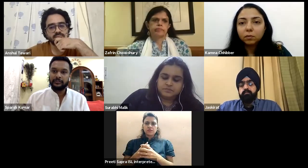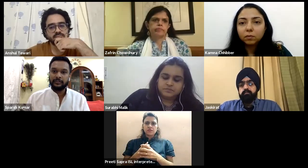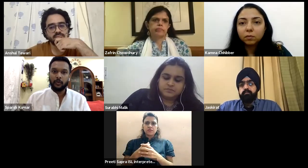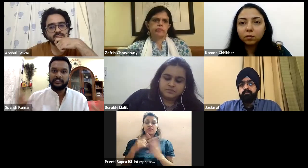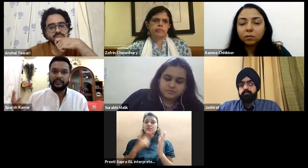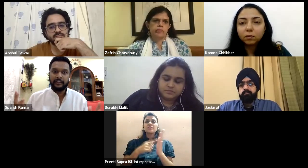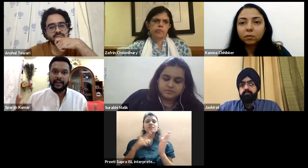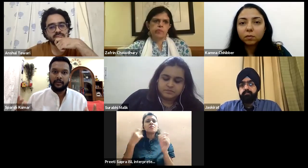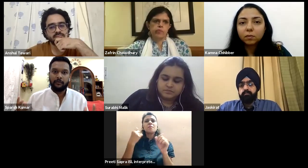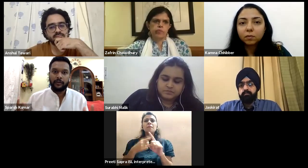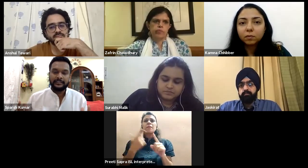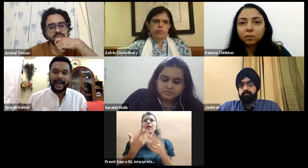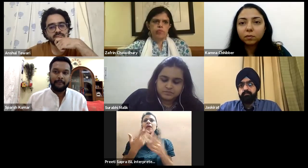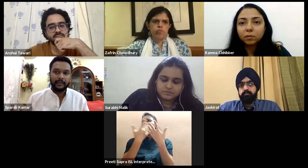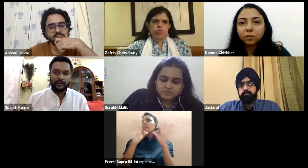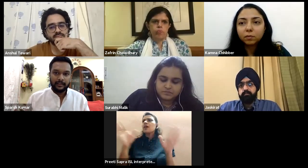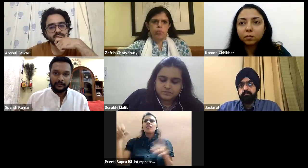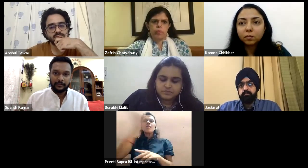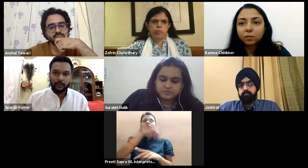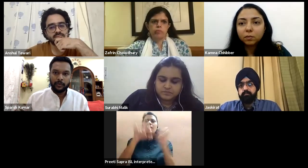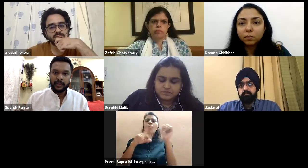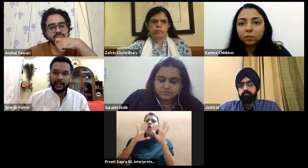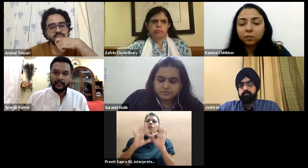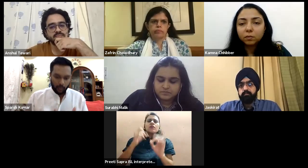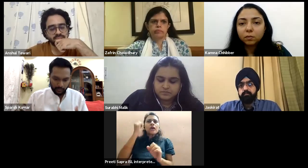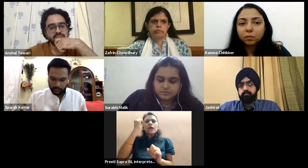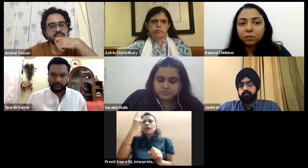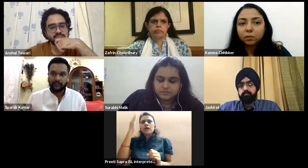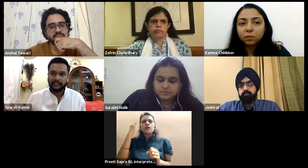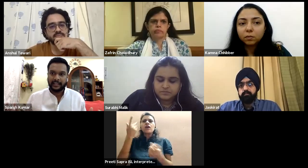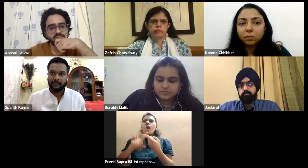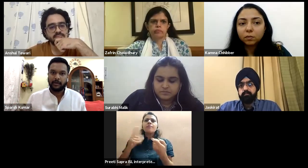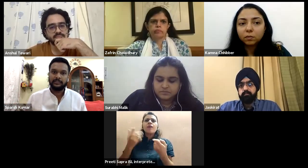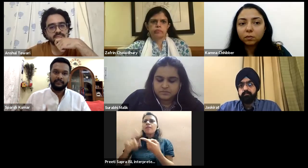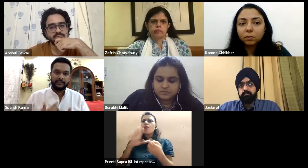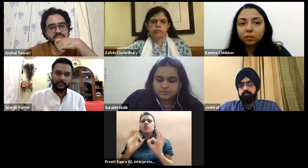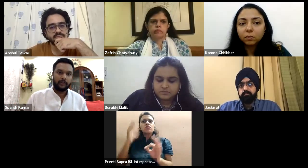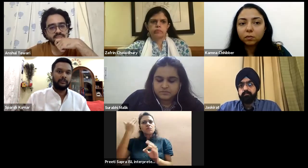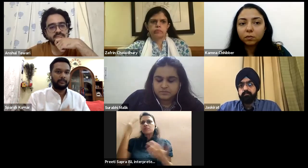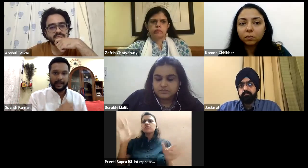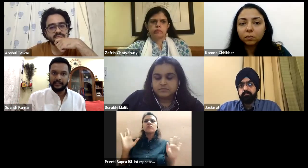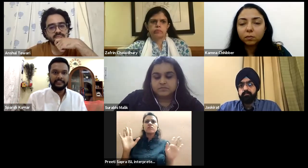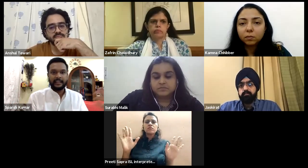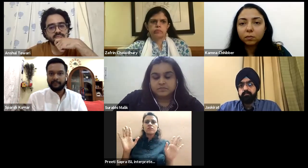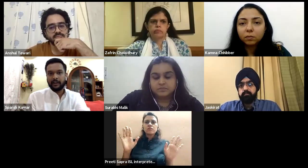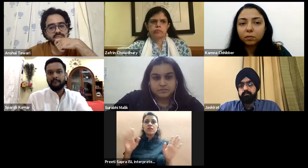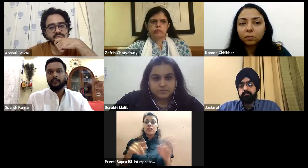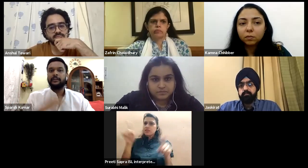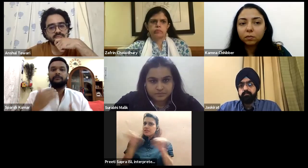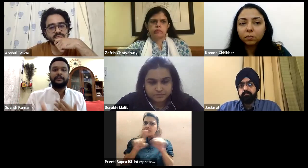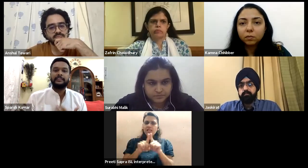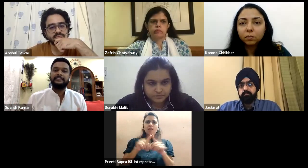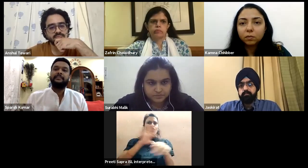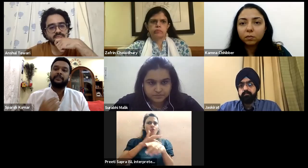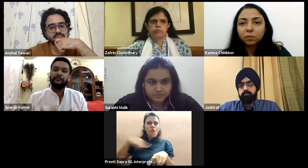because no one is really aware of what is happening with COVID. And over the course of last 8 months, even as a doctor, my colleagues and everyone have